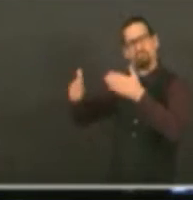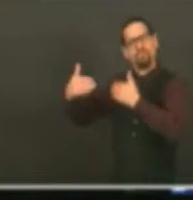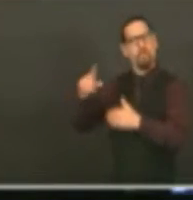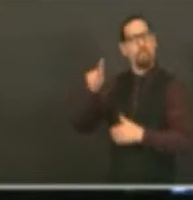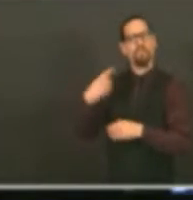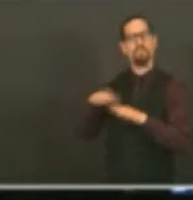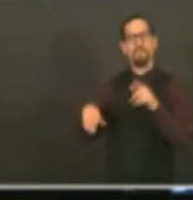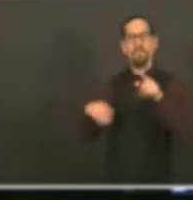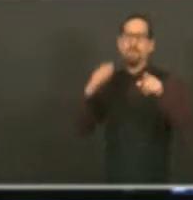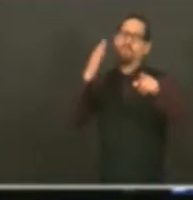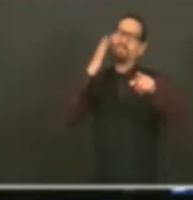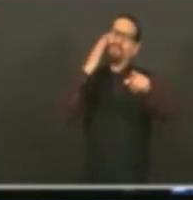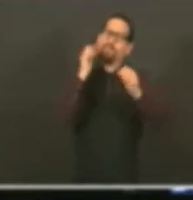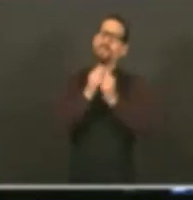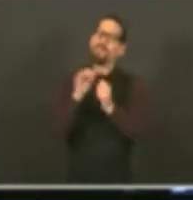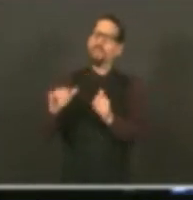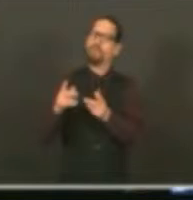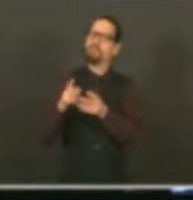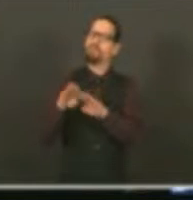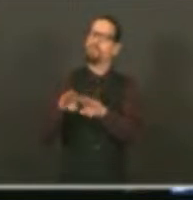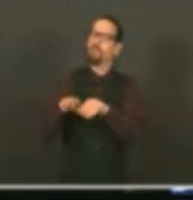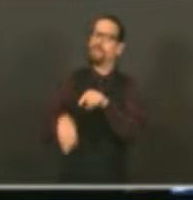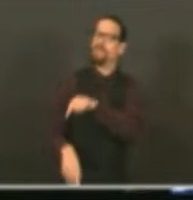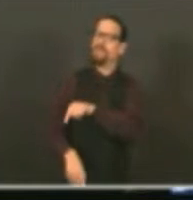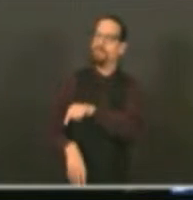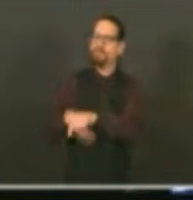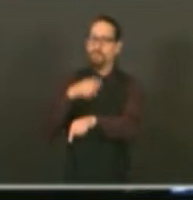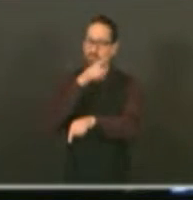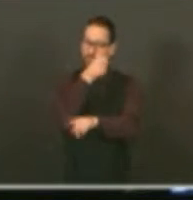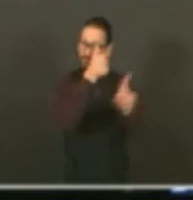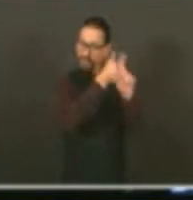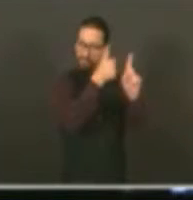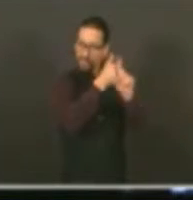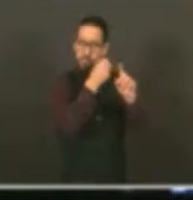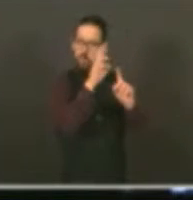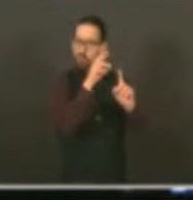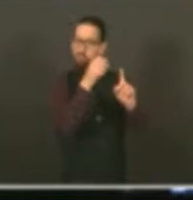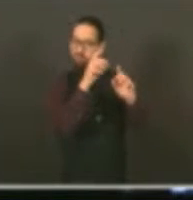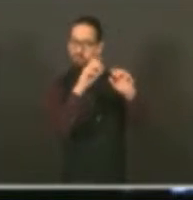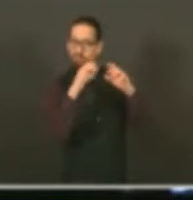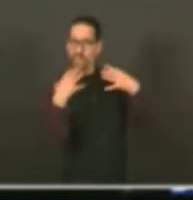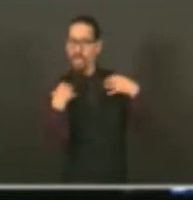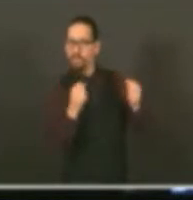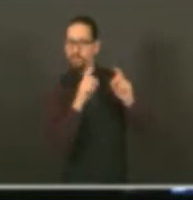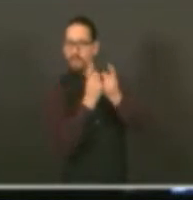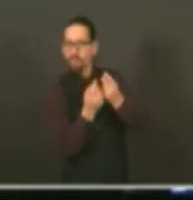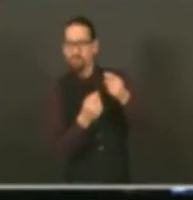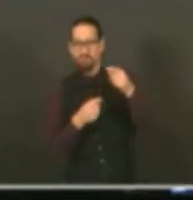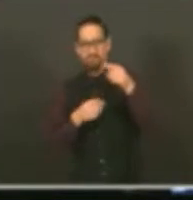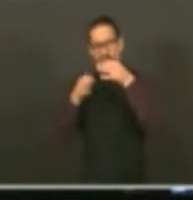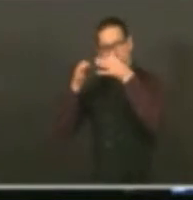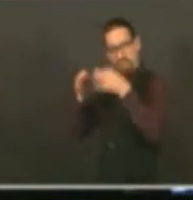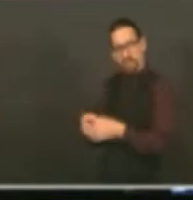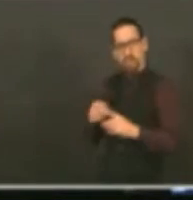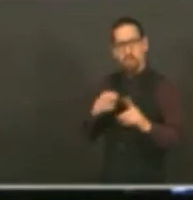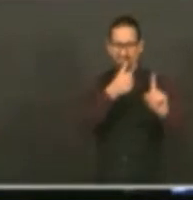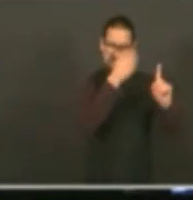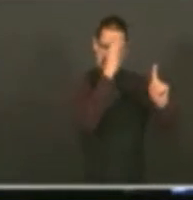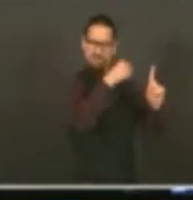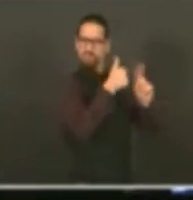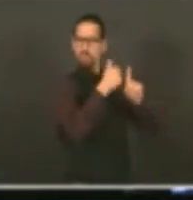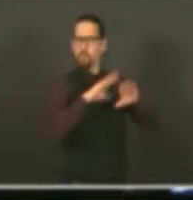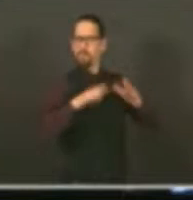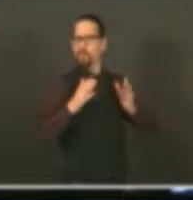you or anybody at the health department who's making these decisions is actually a swimmer. But when you exhale into the